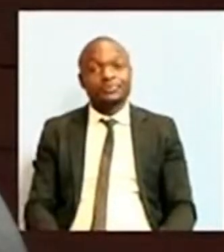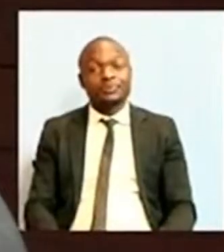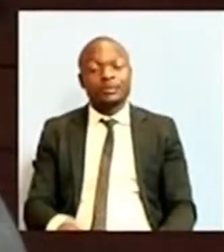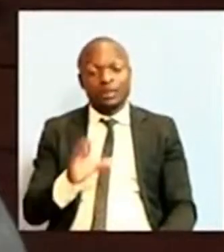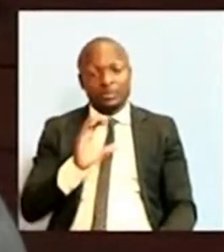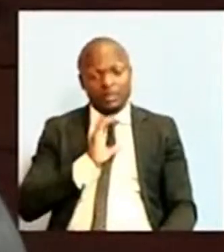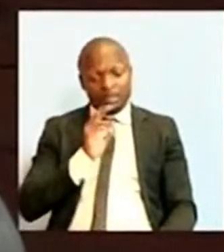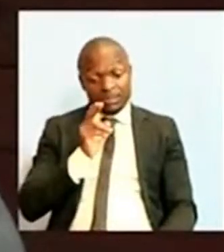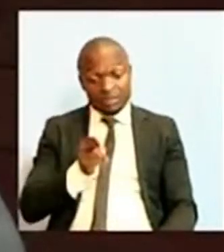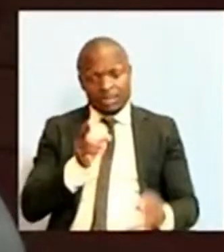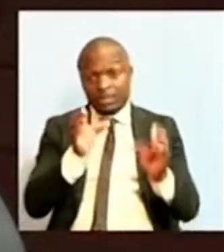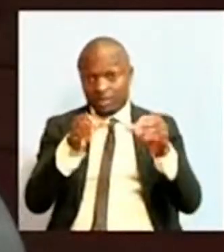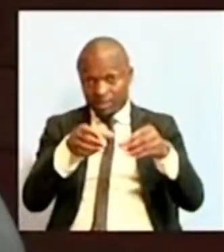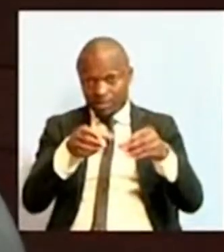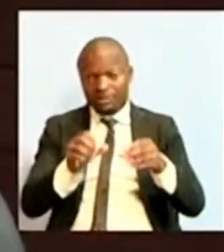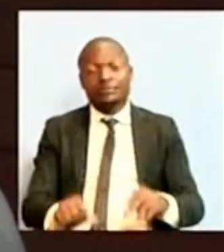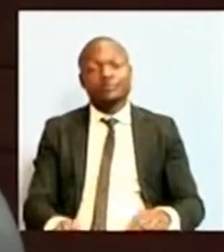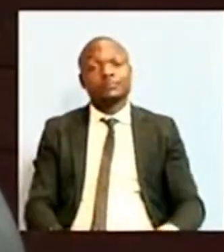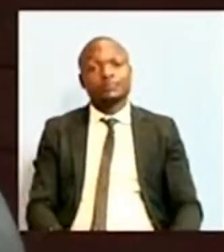Chirirabombwe